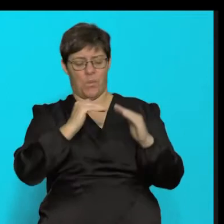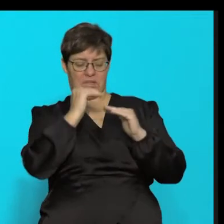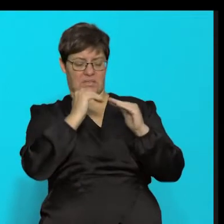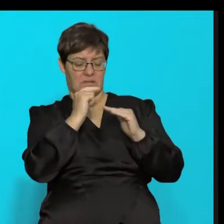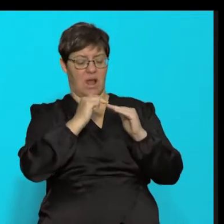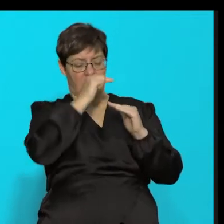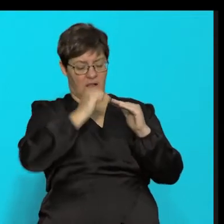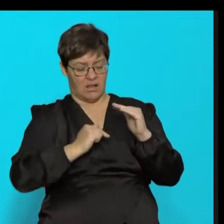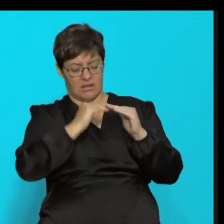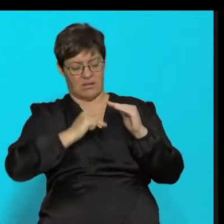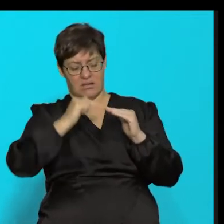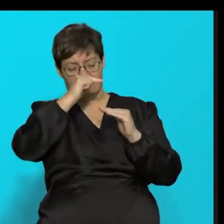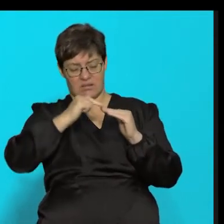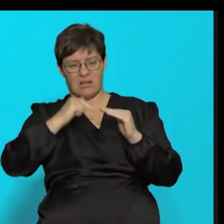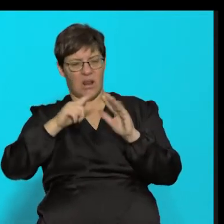distance. Okay.